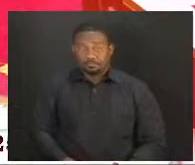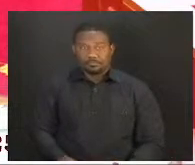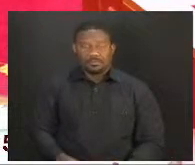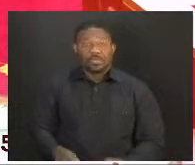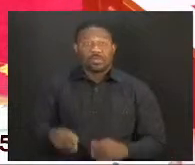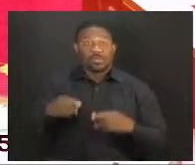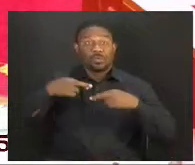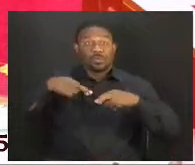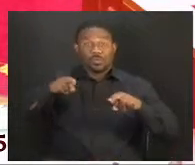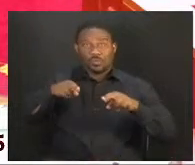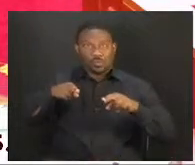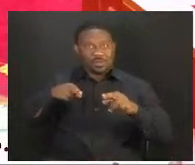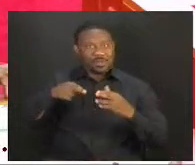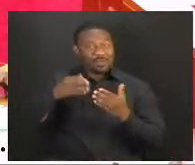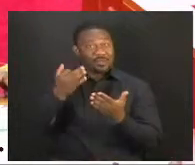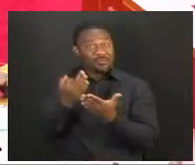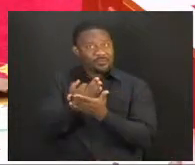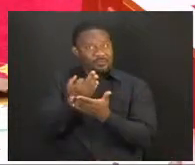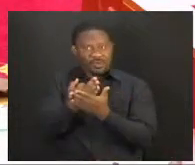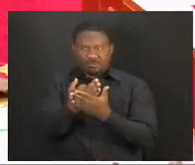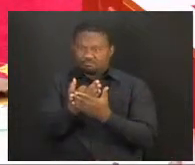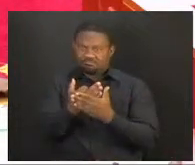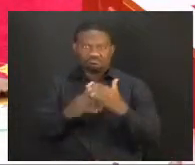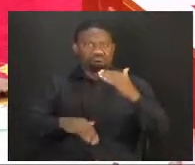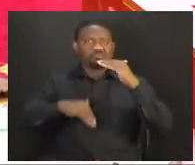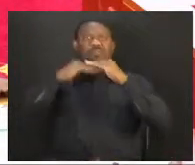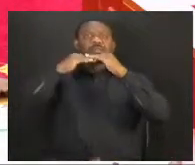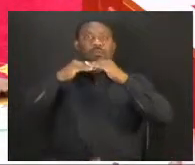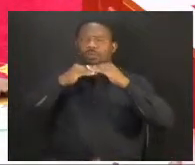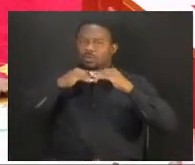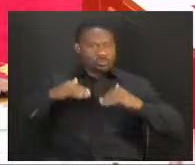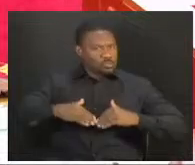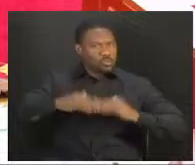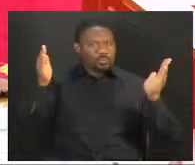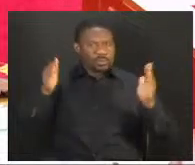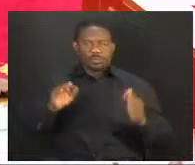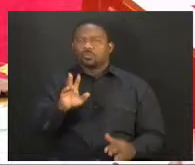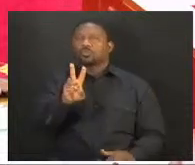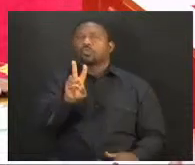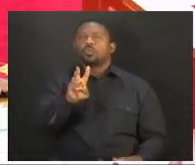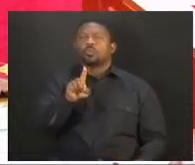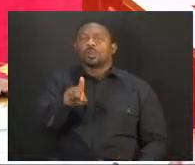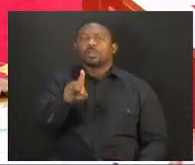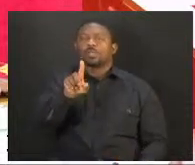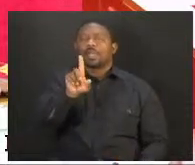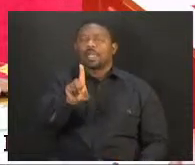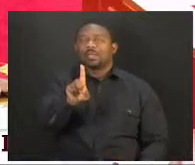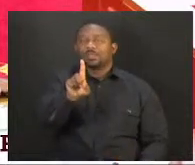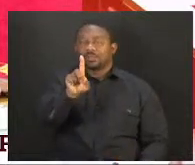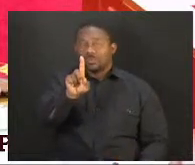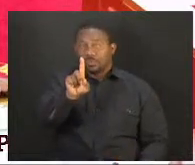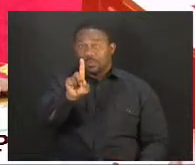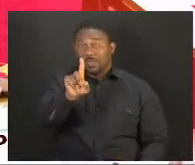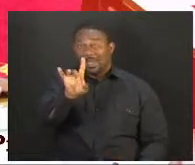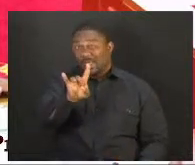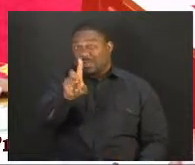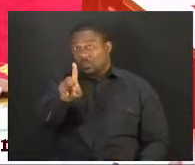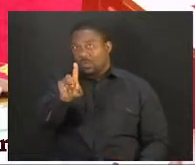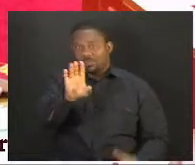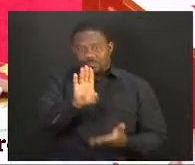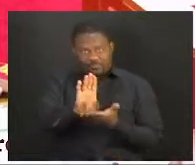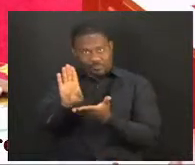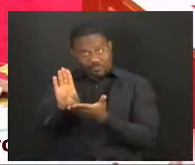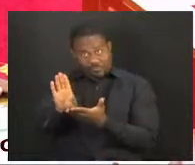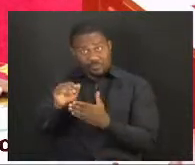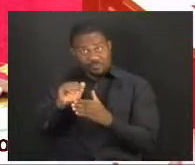fund. An amount of 2.81 billion Ghana cedis has been programmed for the Ghana Road